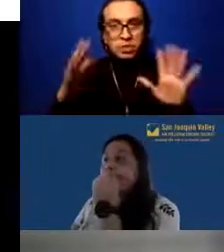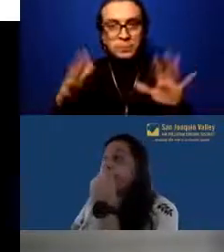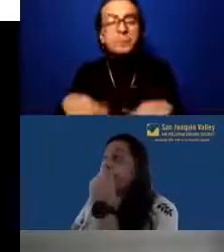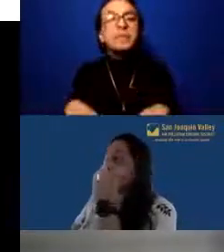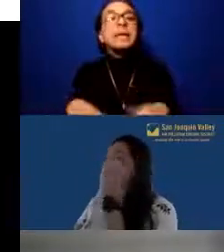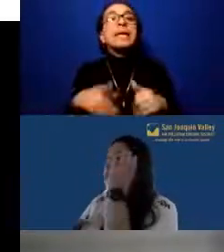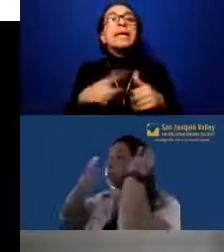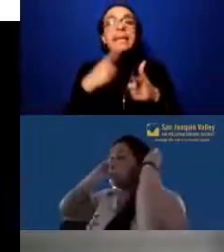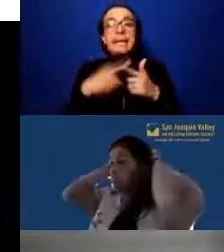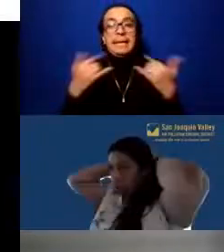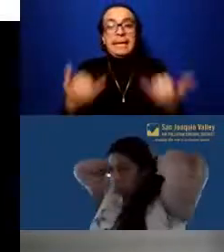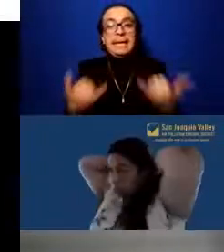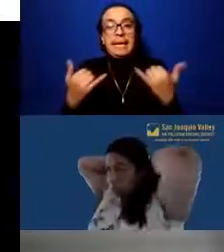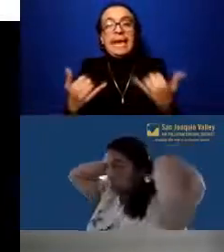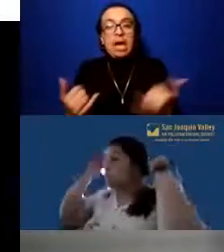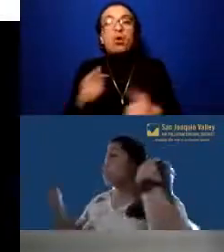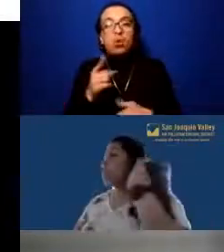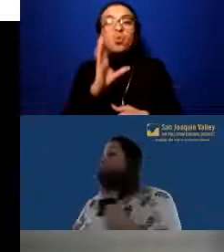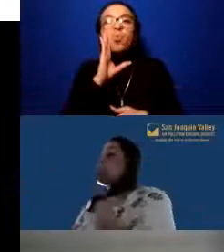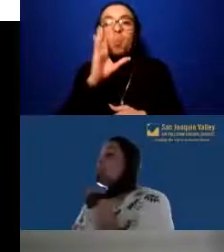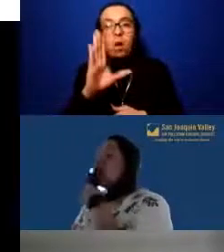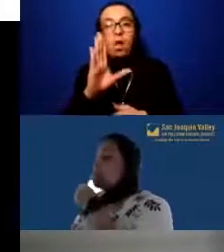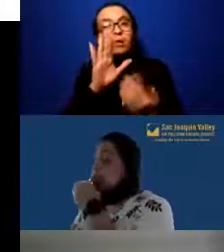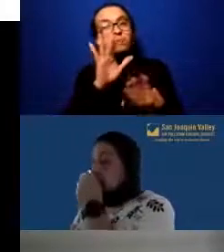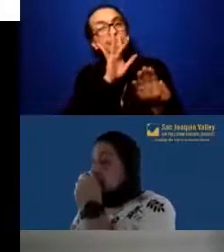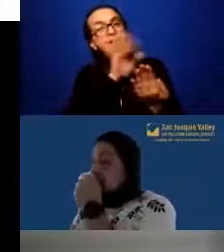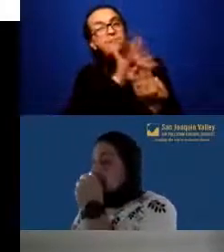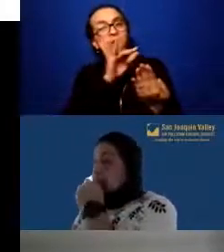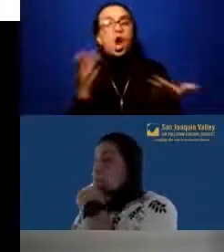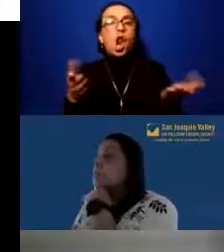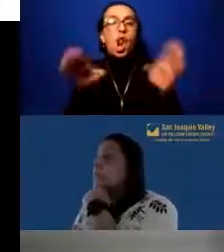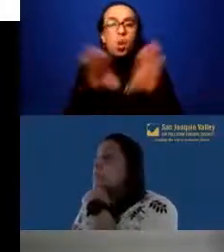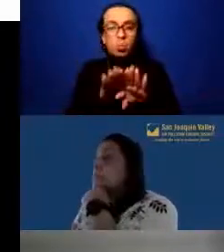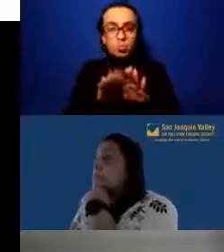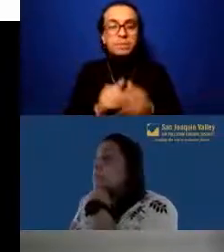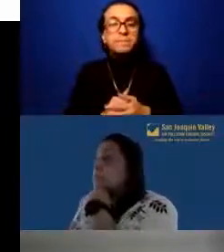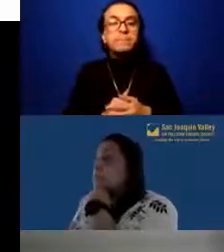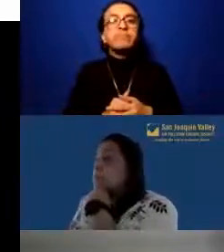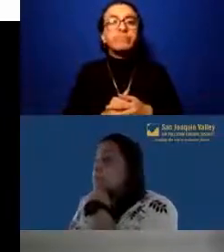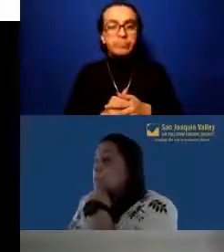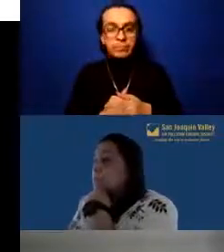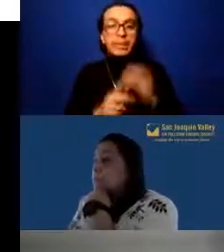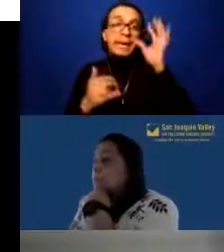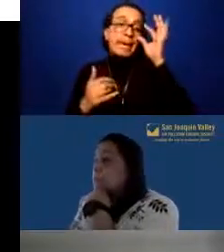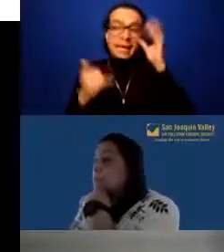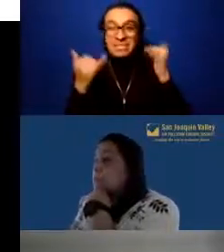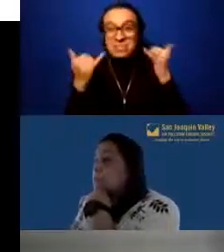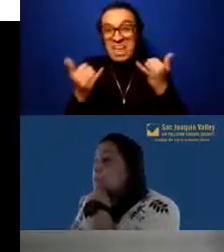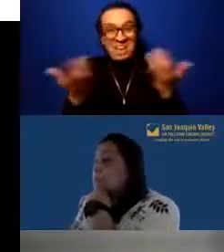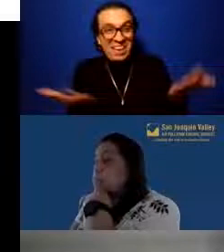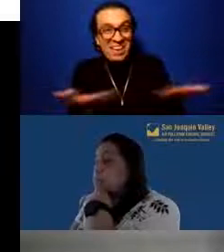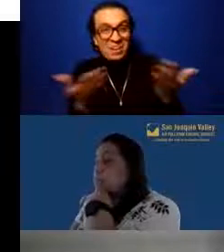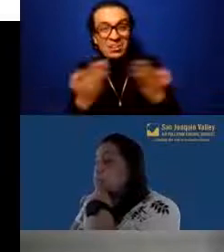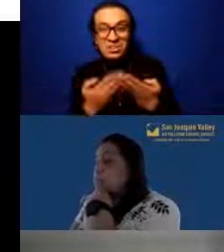left top side, you're gonna put close. Alrighty, and so now we are in the general